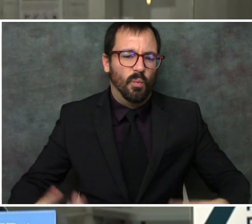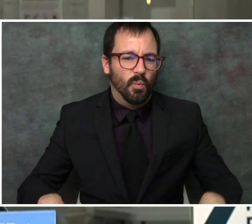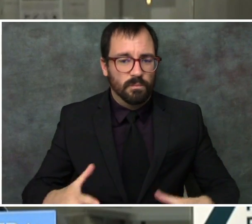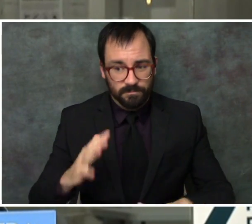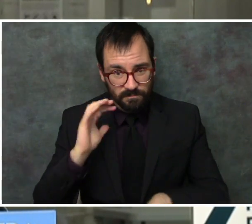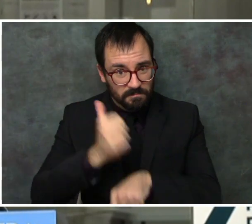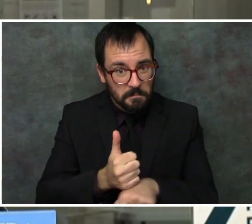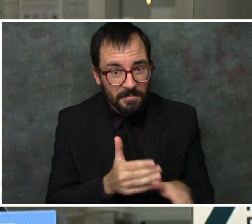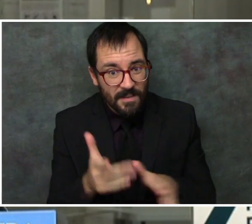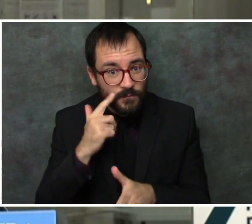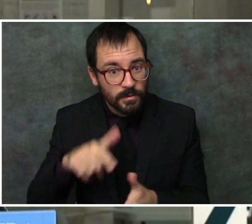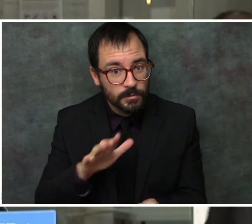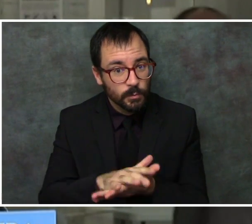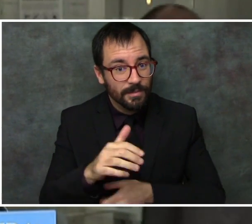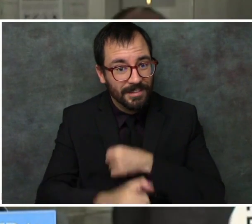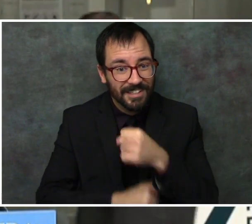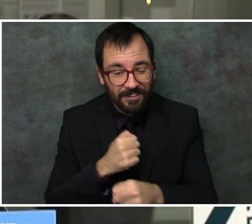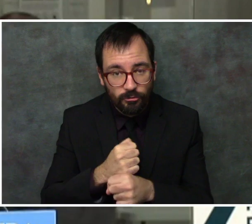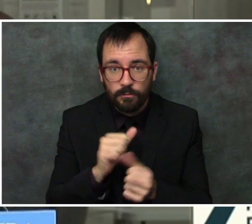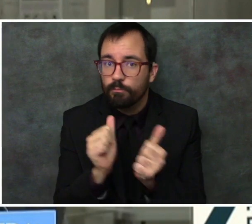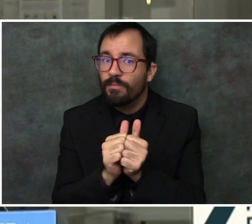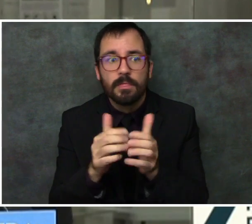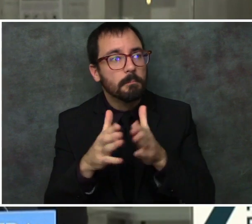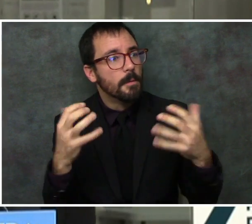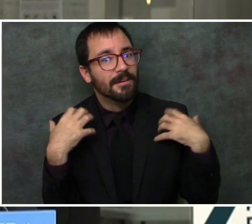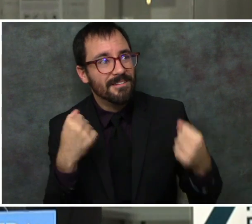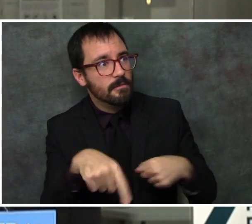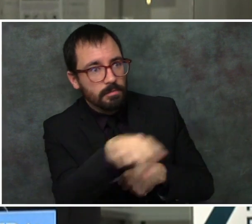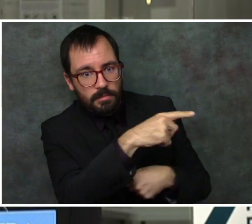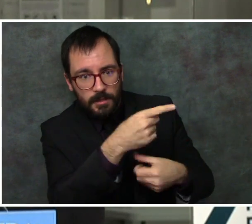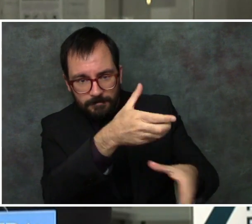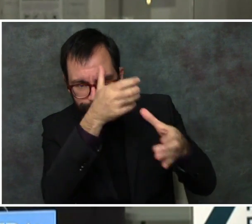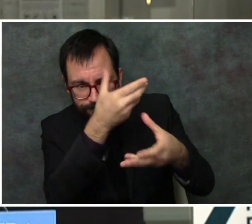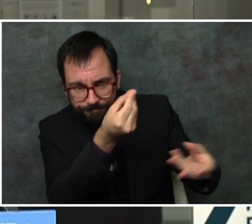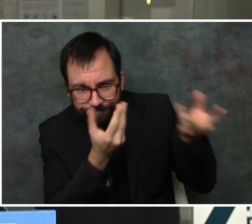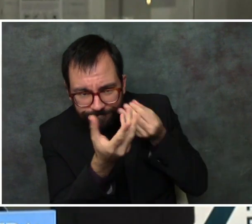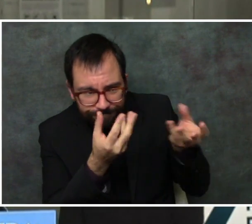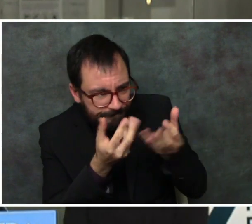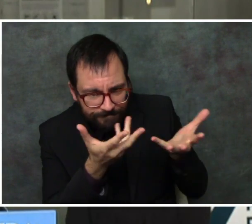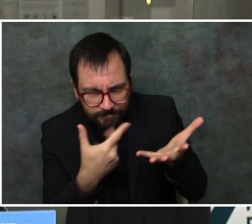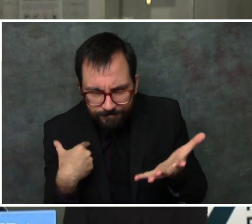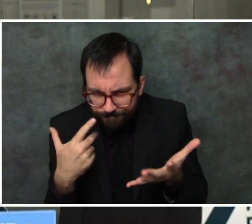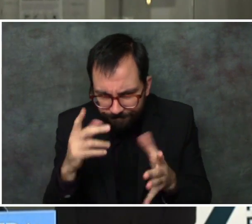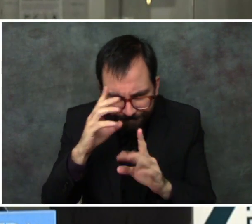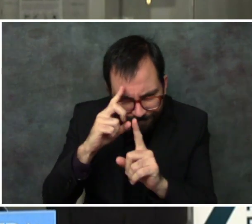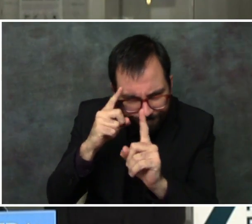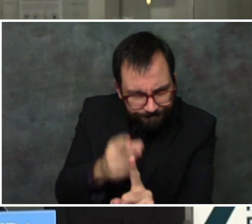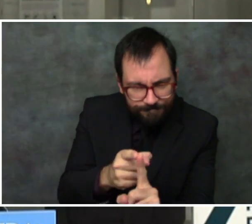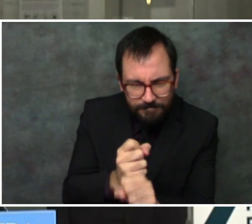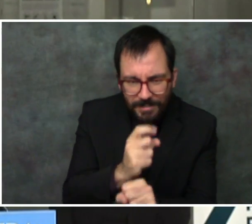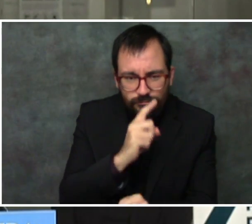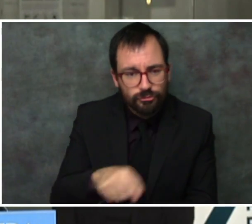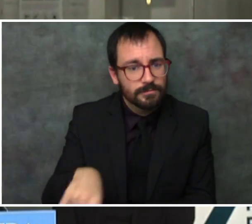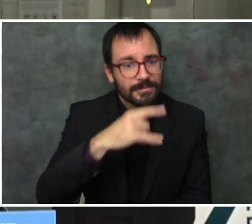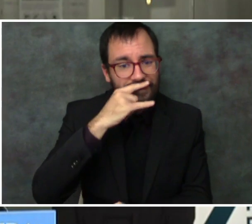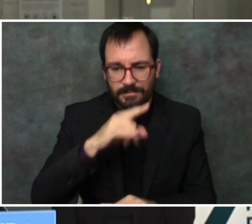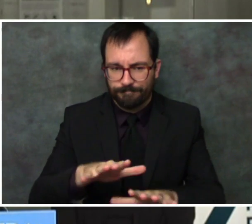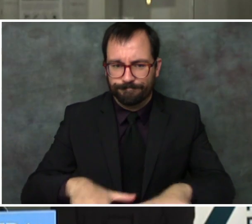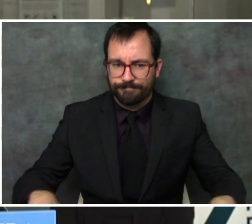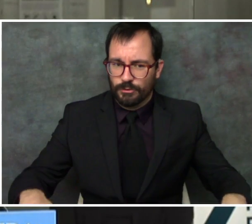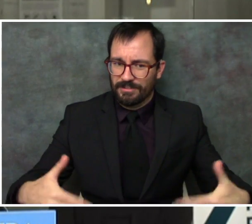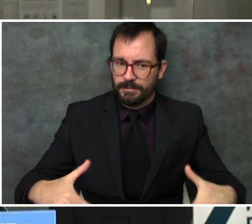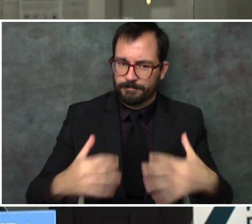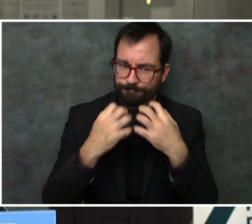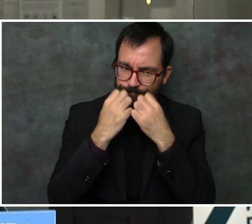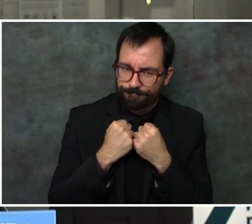this school year informed by public health professionals and dedicated to the well-being of our kids. I also want to thank our